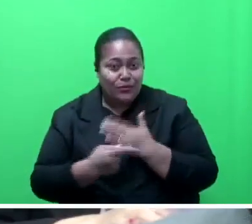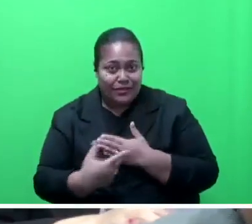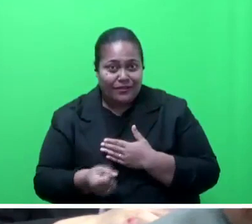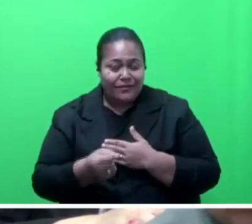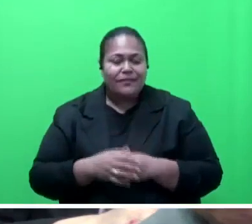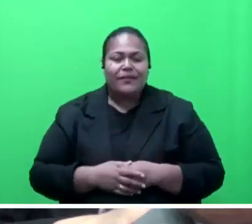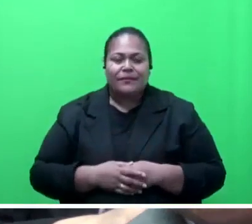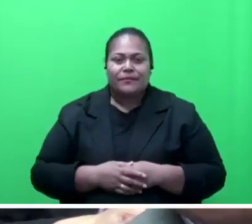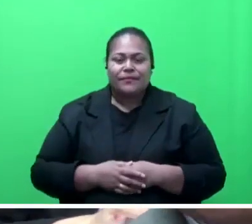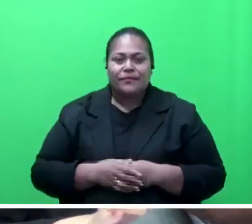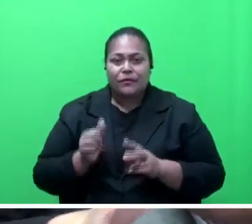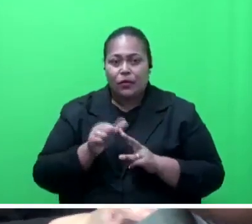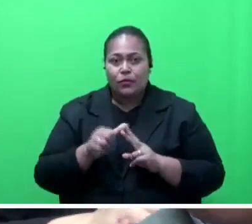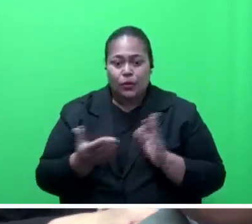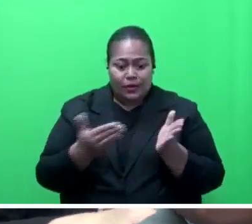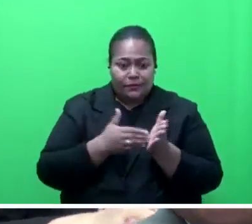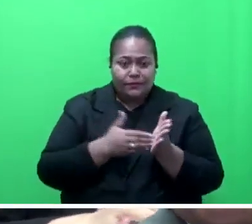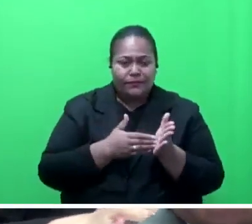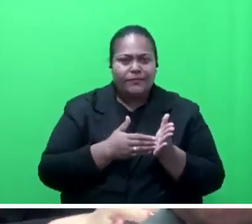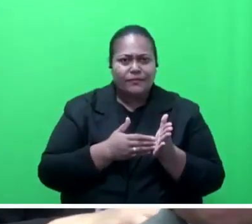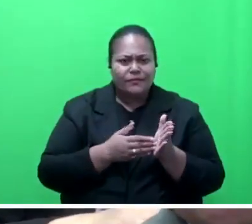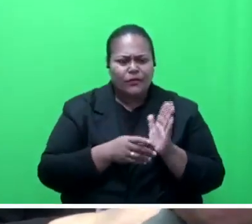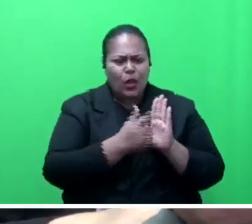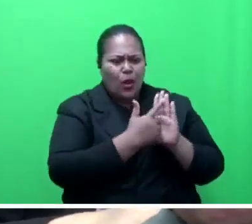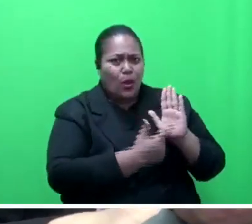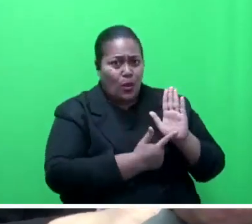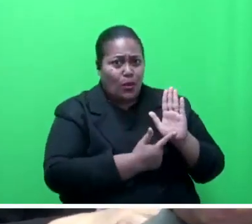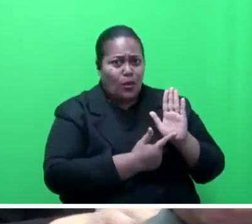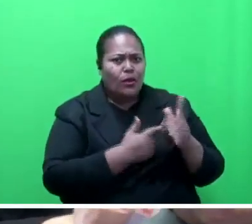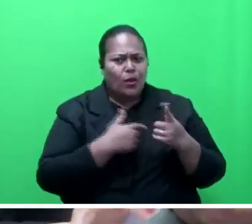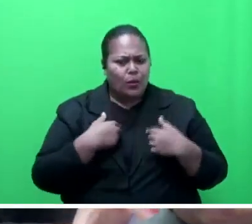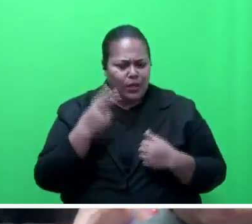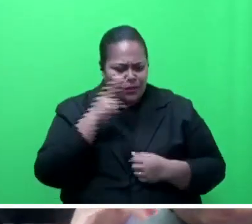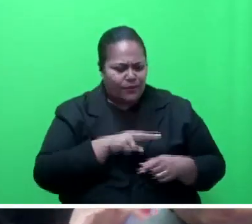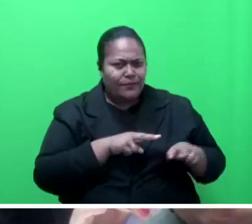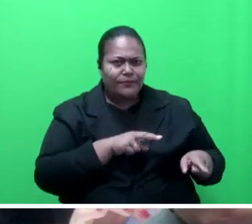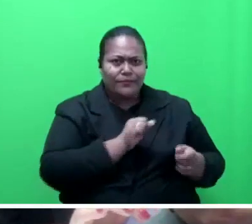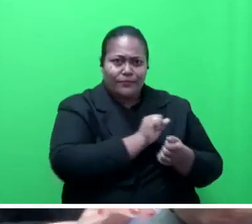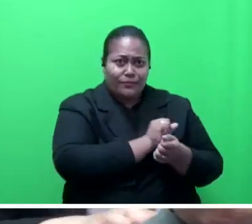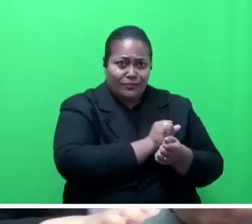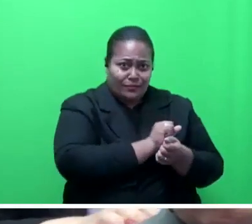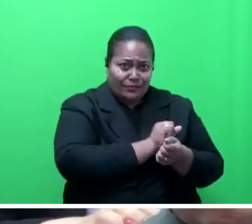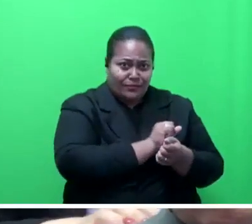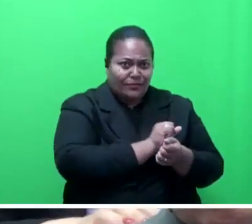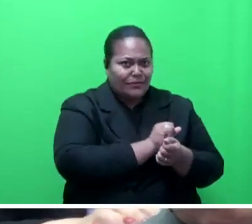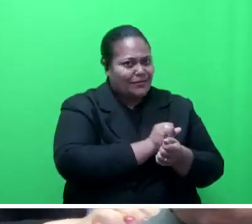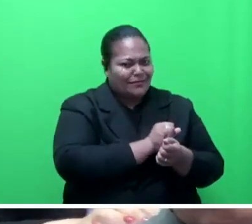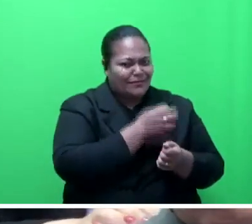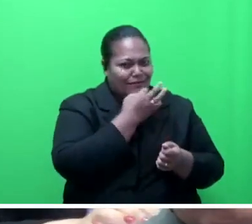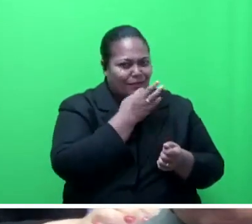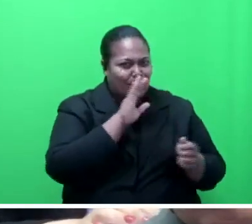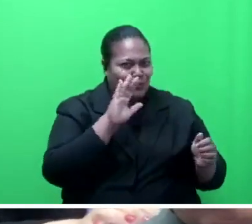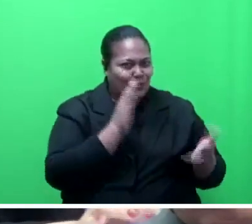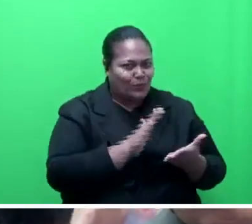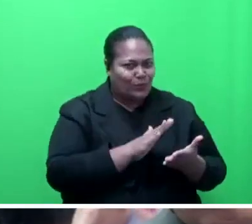orders that's been put in the Gazette, sir, we have seen the rate of recidivism in Fiji drop tremendously. At one point in